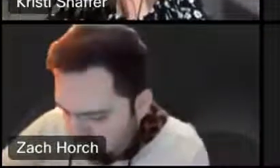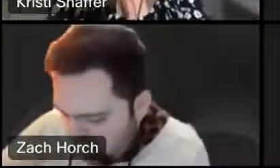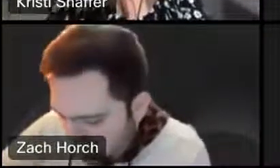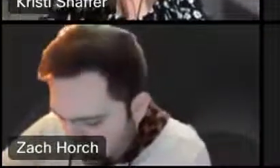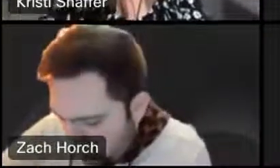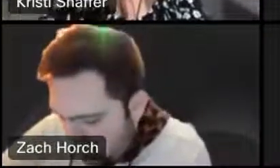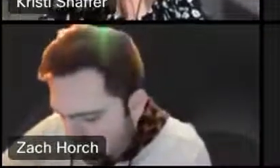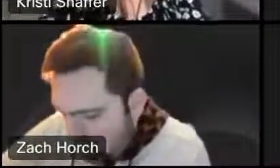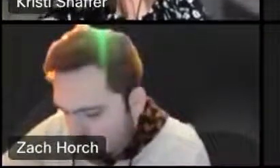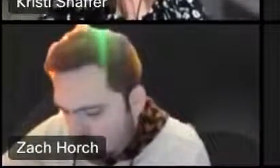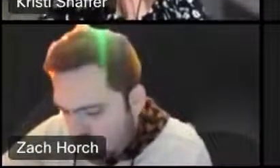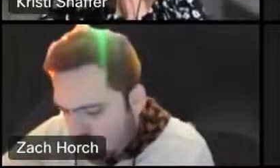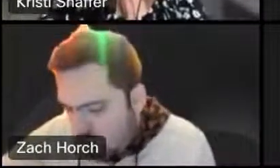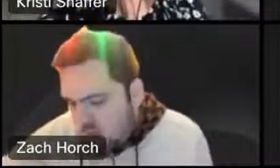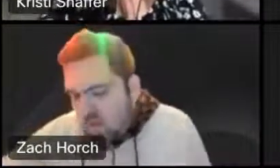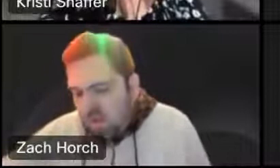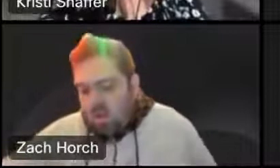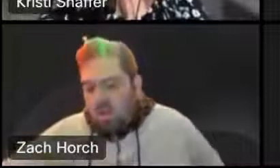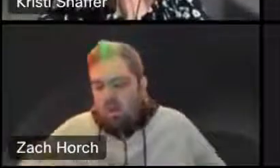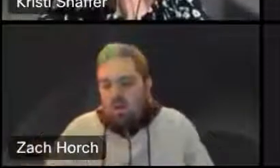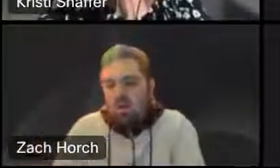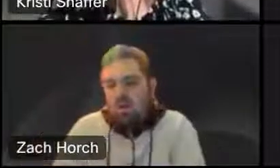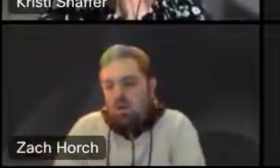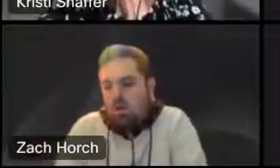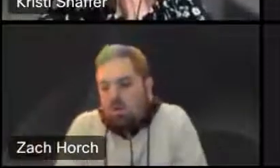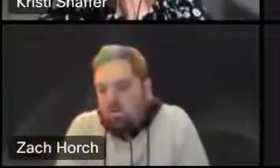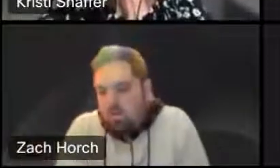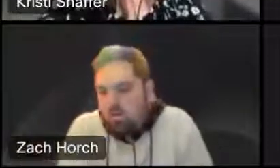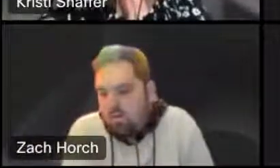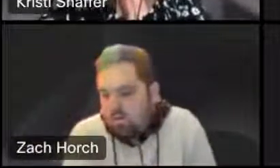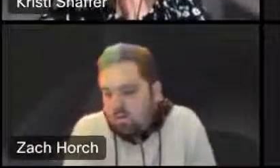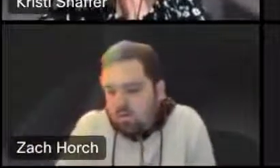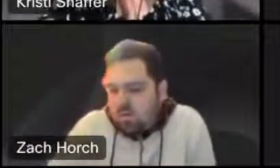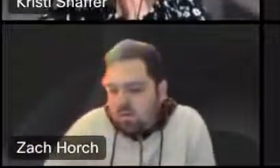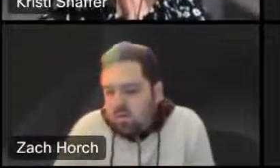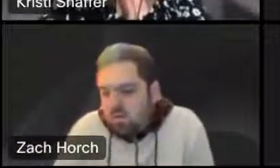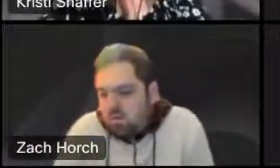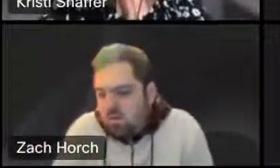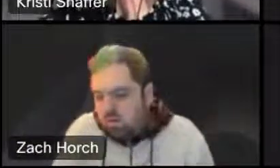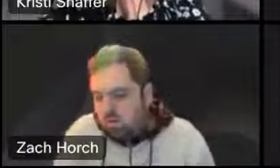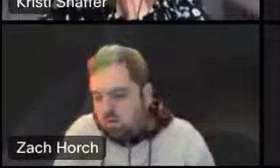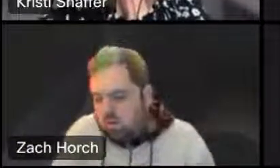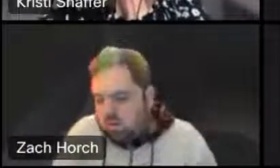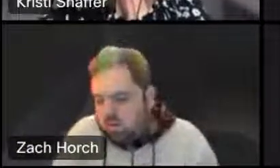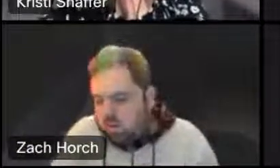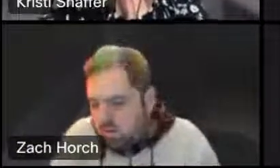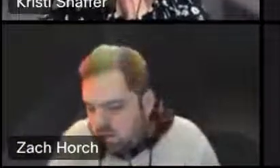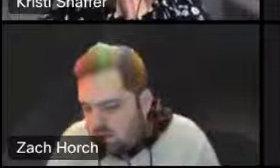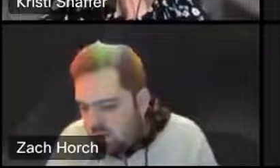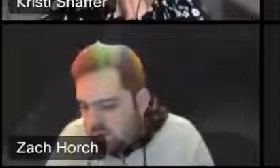of folks. And with HCBS, with SDP, with all the other things that are going on, I just think we